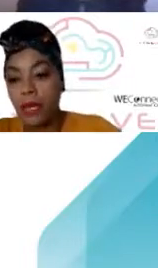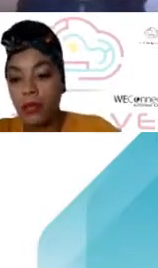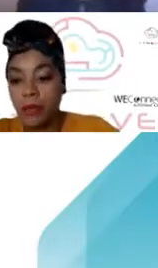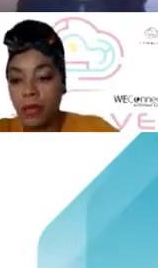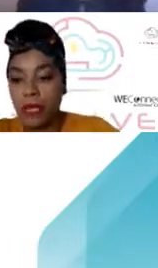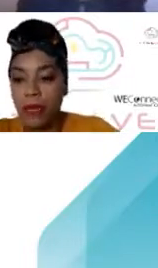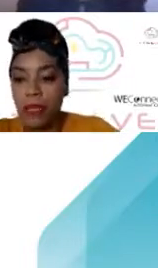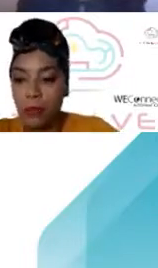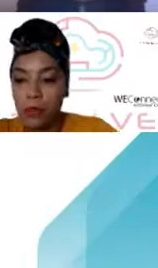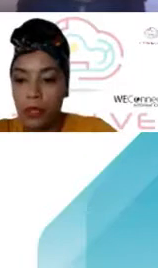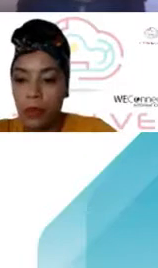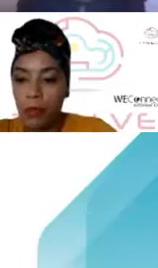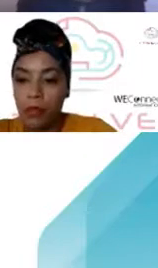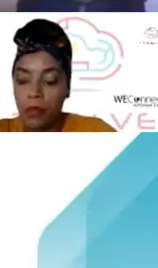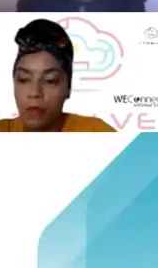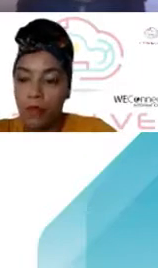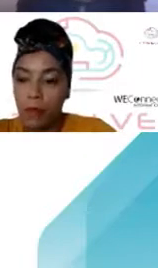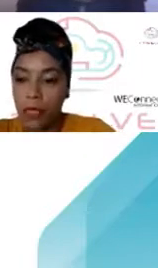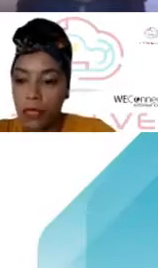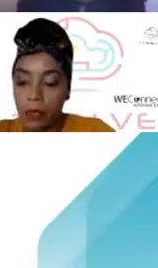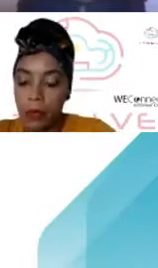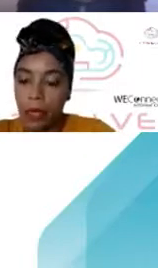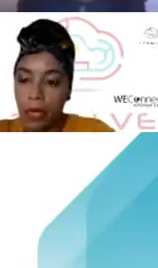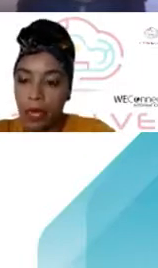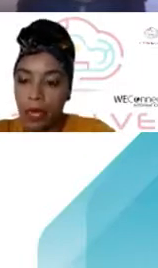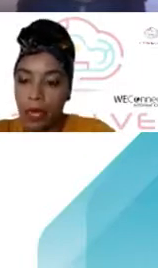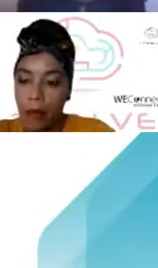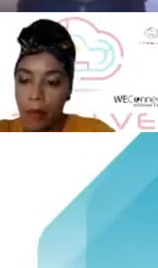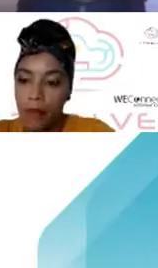how you make your money, and then also sort of what do you